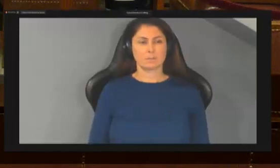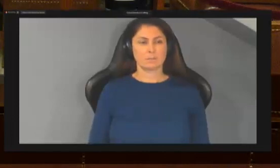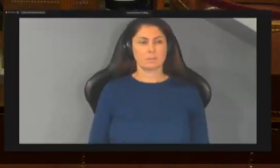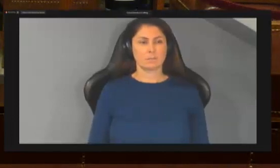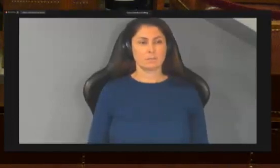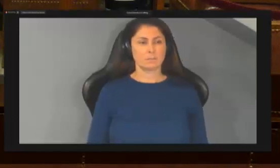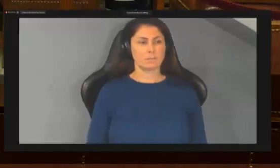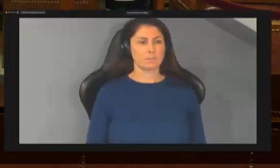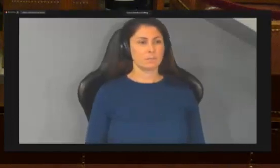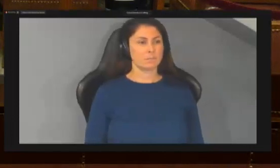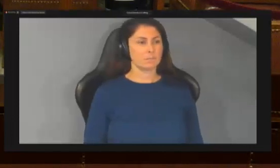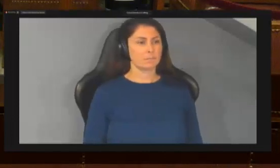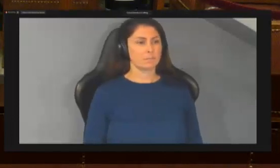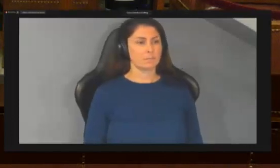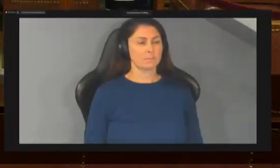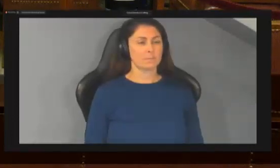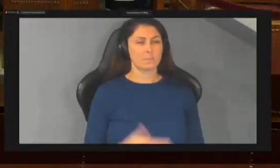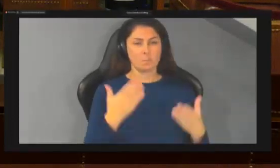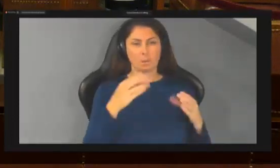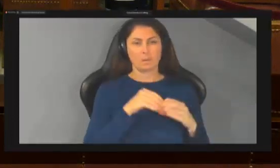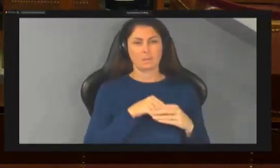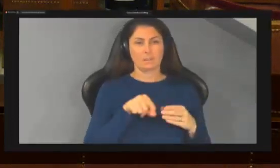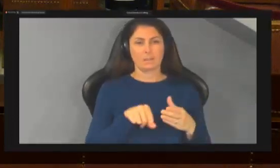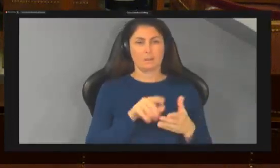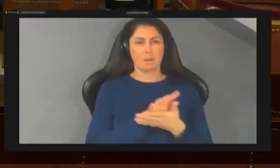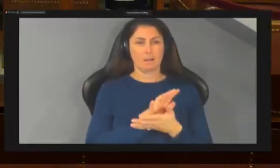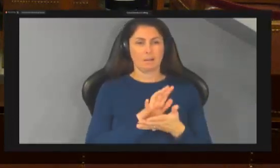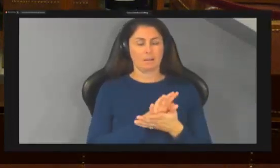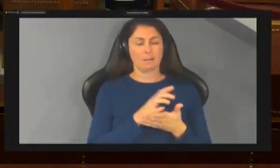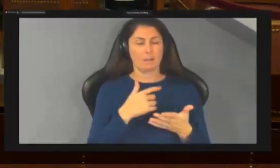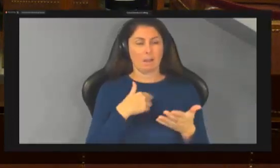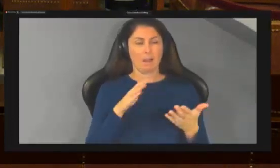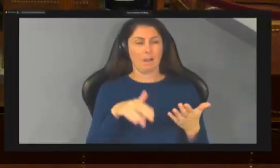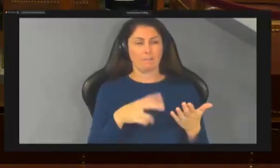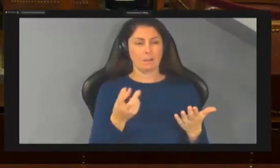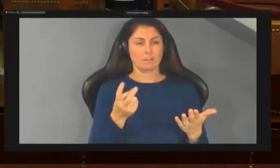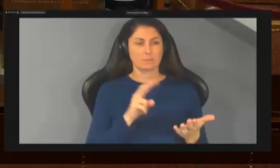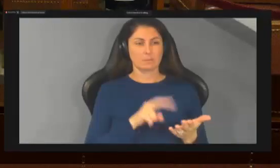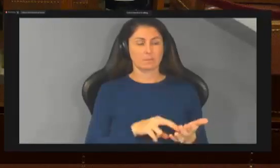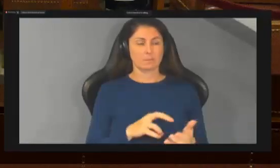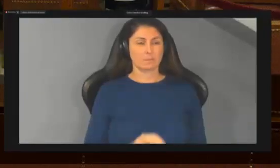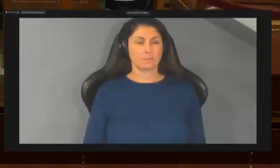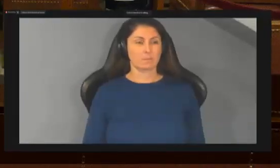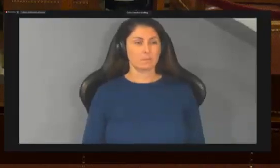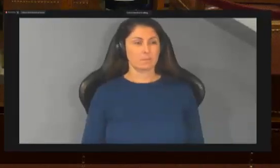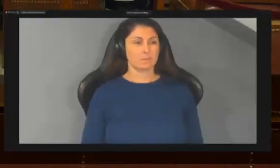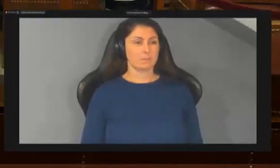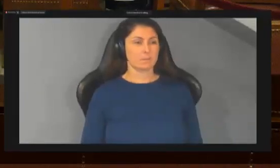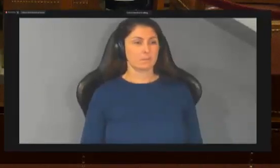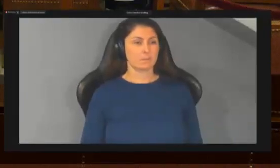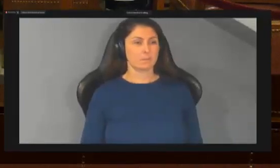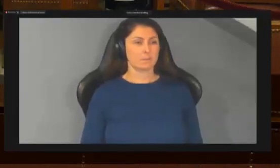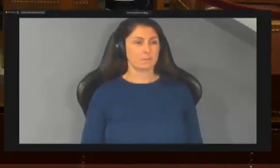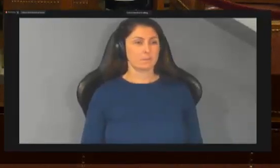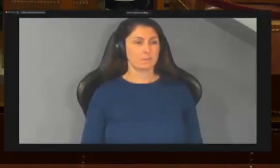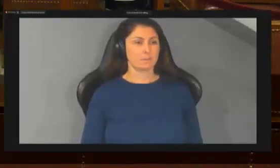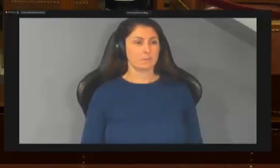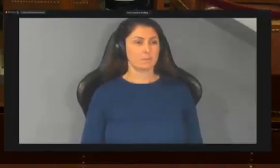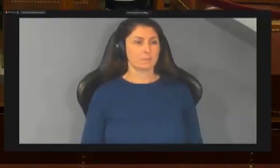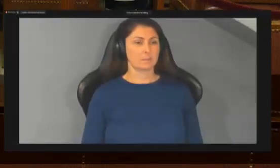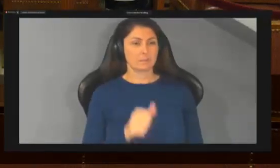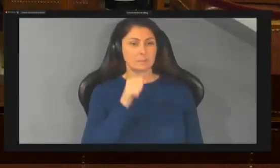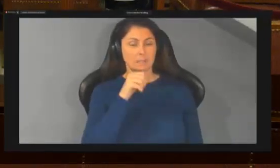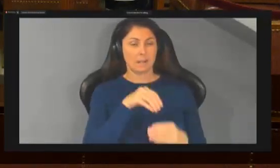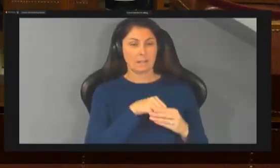For, maybe it's in the packet, but I didn't open the... I would have to run those numbers real quick for you. It's not in here?